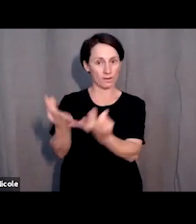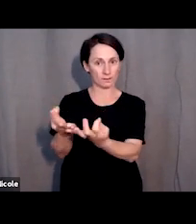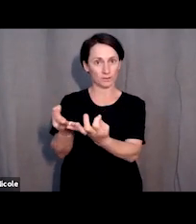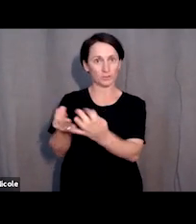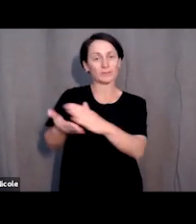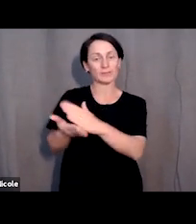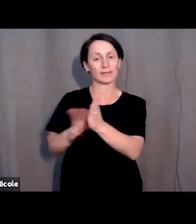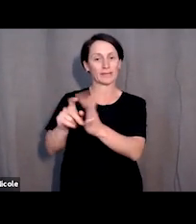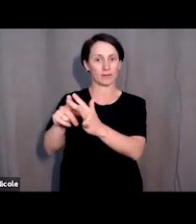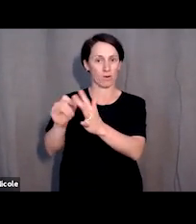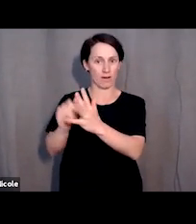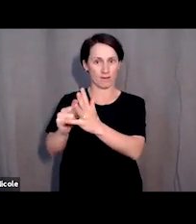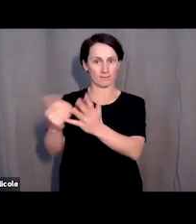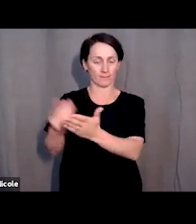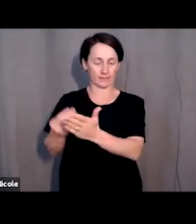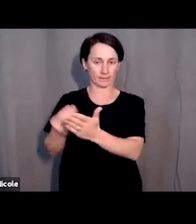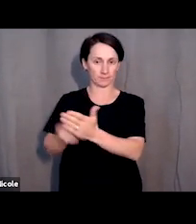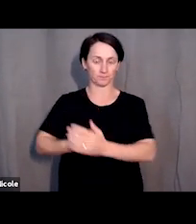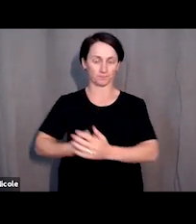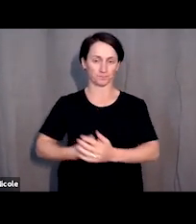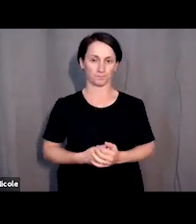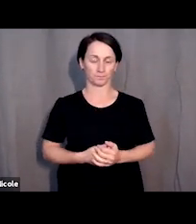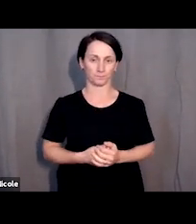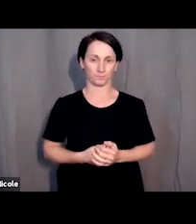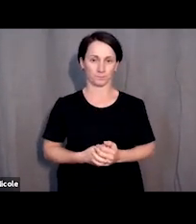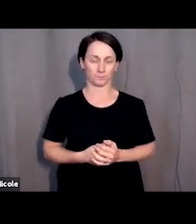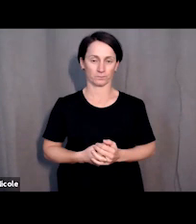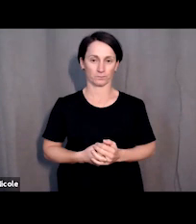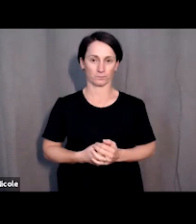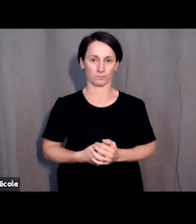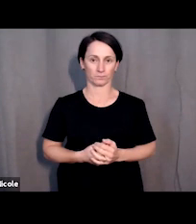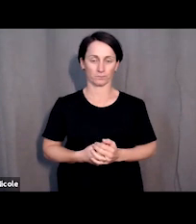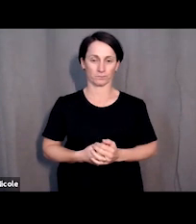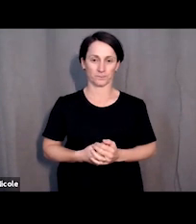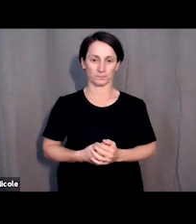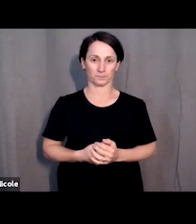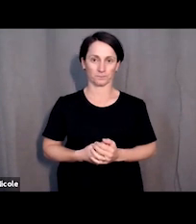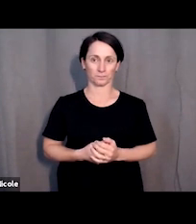funded. We talked to people that have